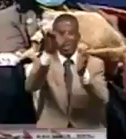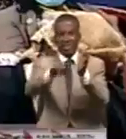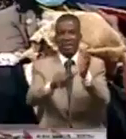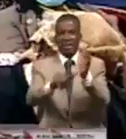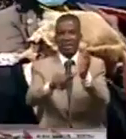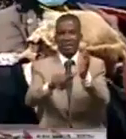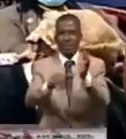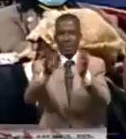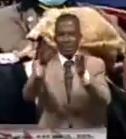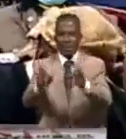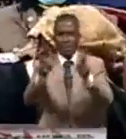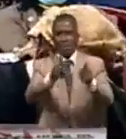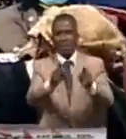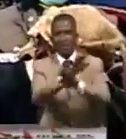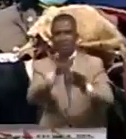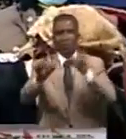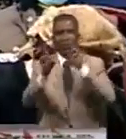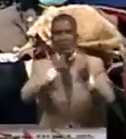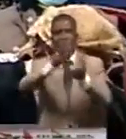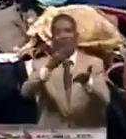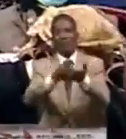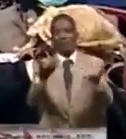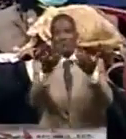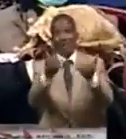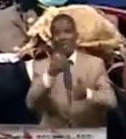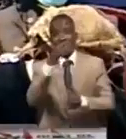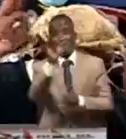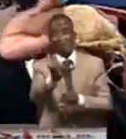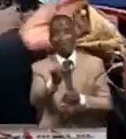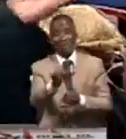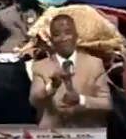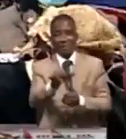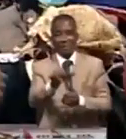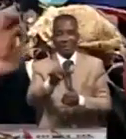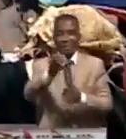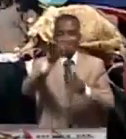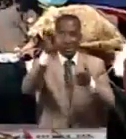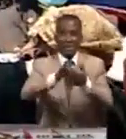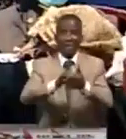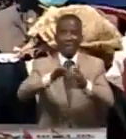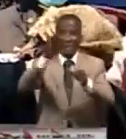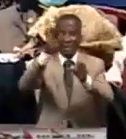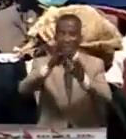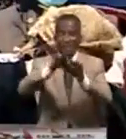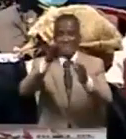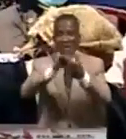to adduce evidence. And what I'm saying is that the election that they made